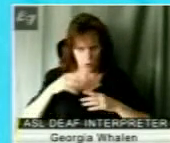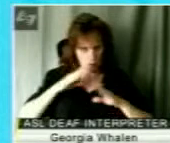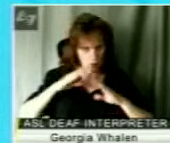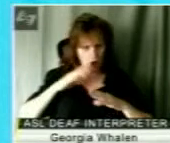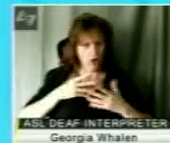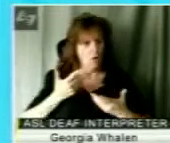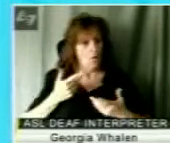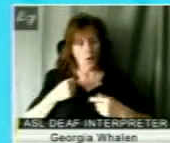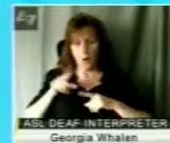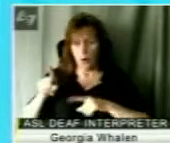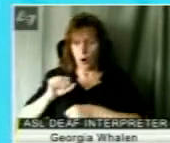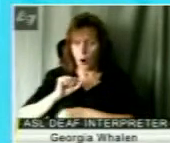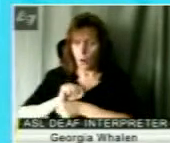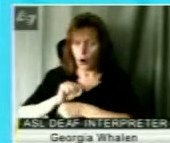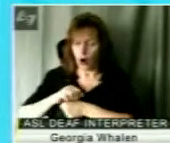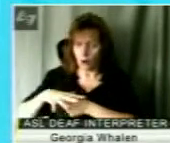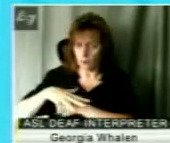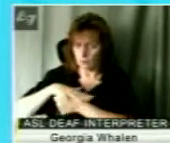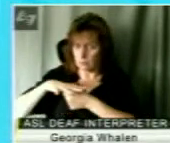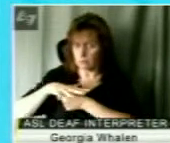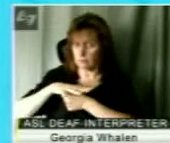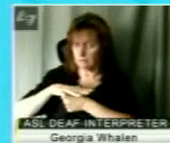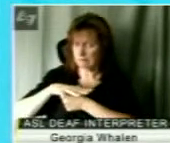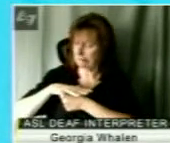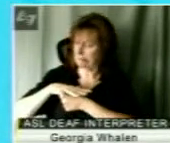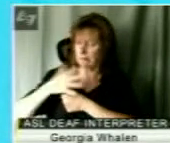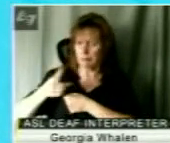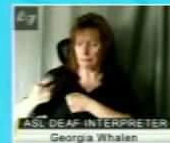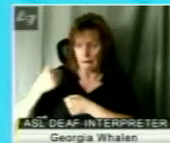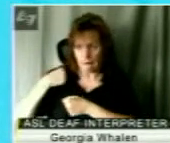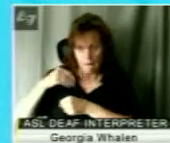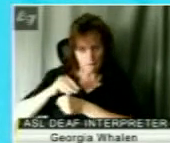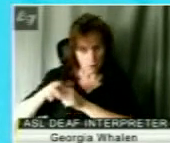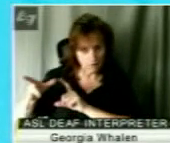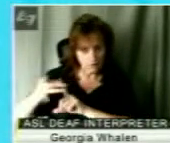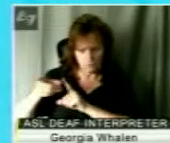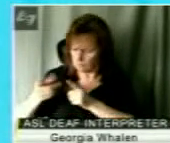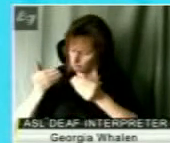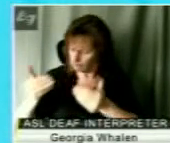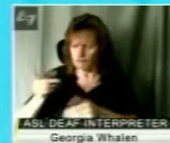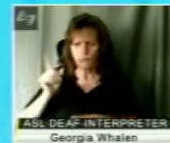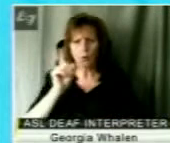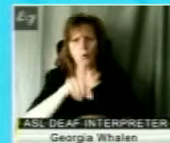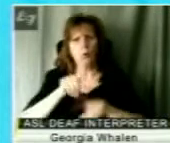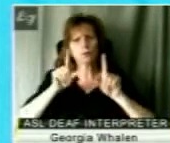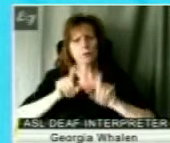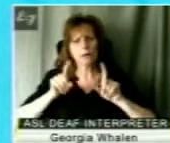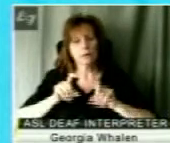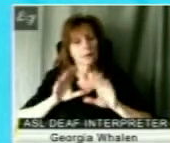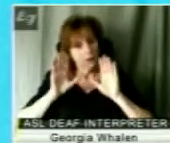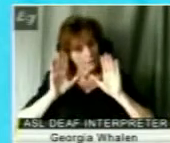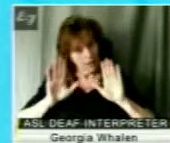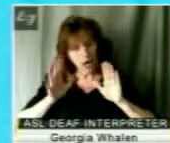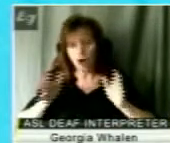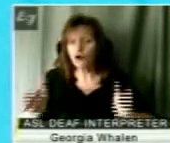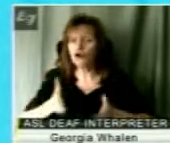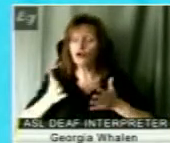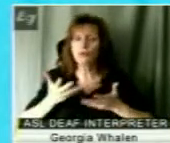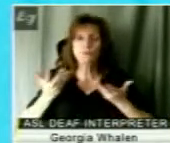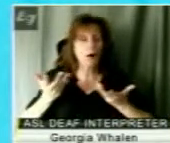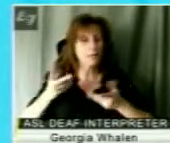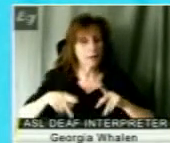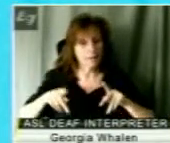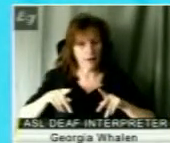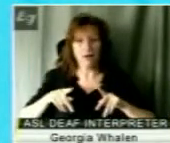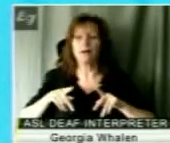contact with people with COVID-19, anybody can get tested. Who we most want to see get tested are people who have